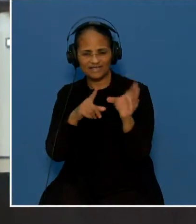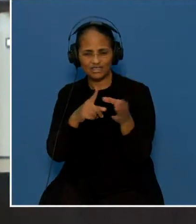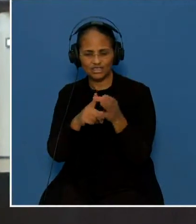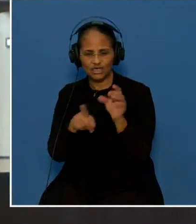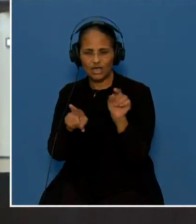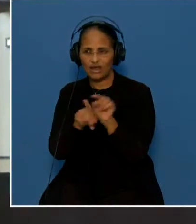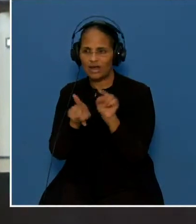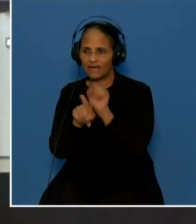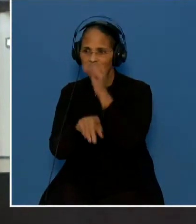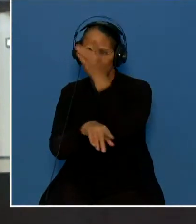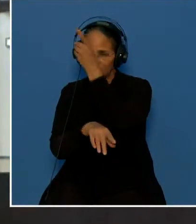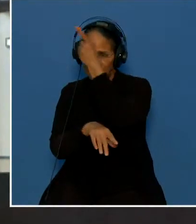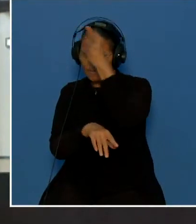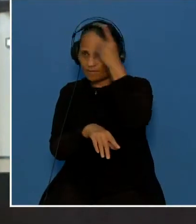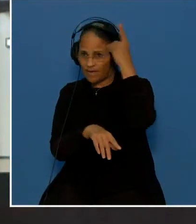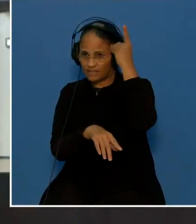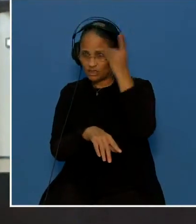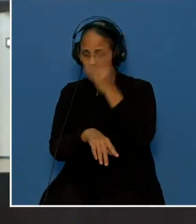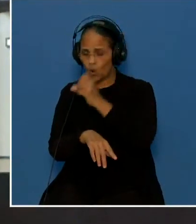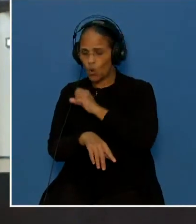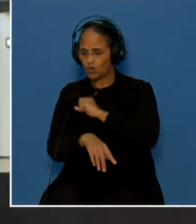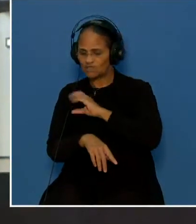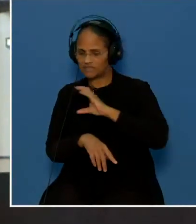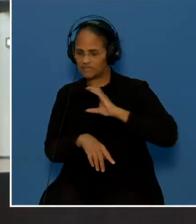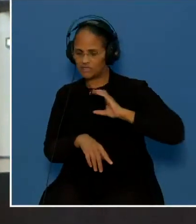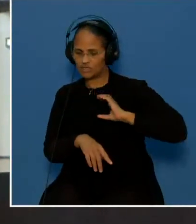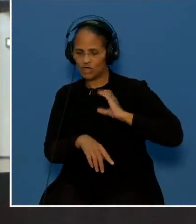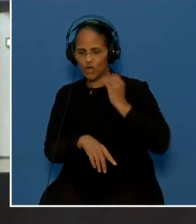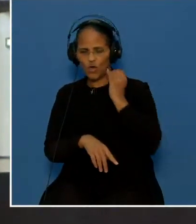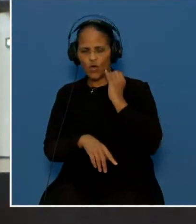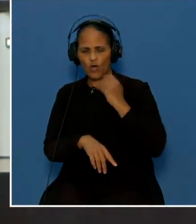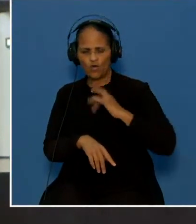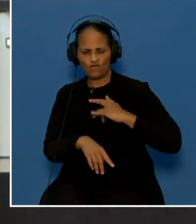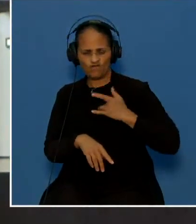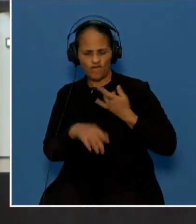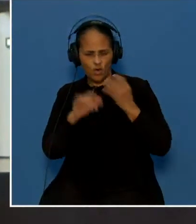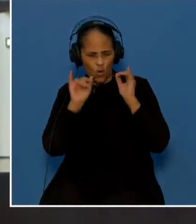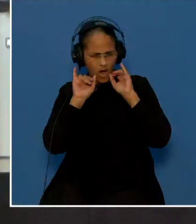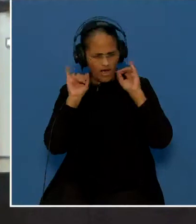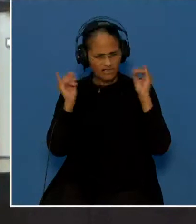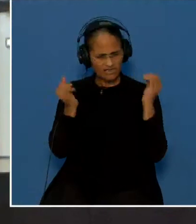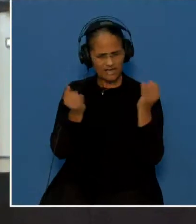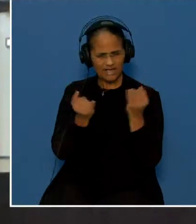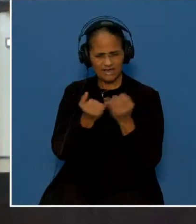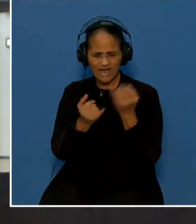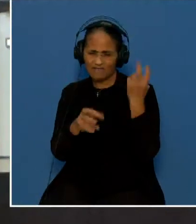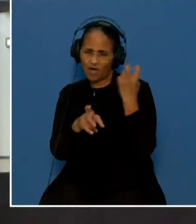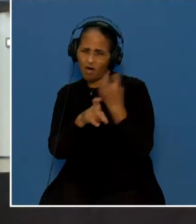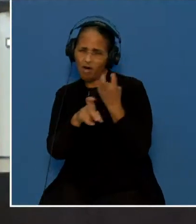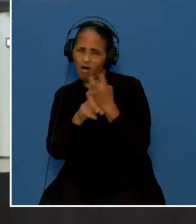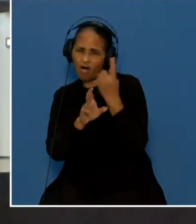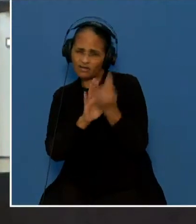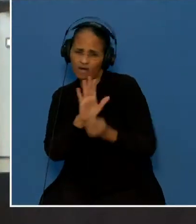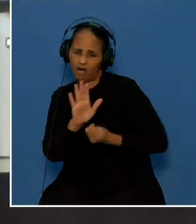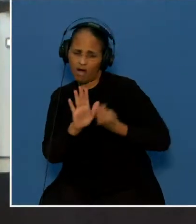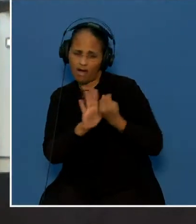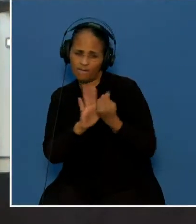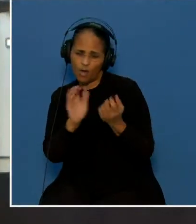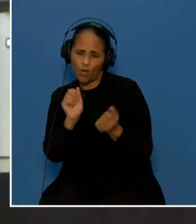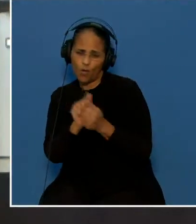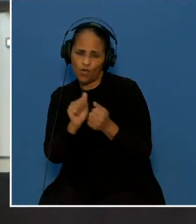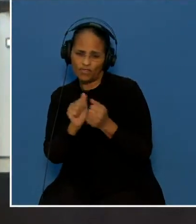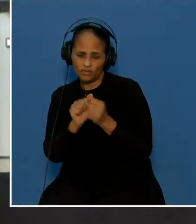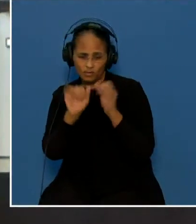dementia, seniors who may feel isolated, having a hard time just with having